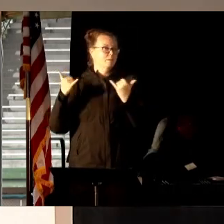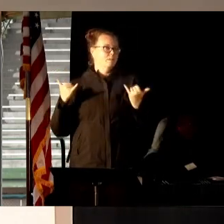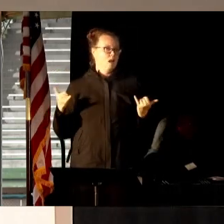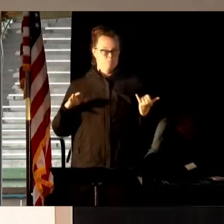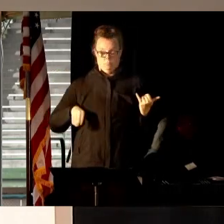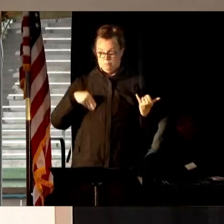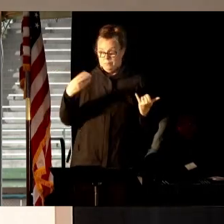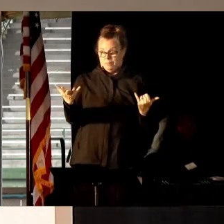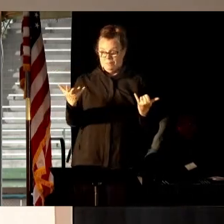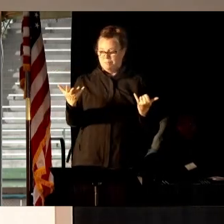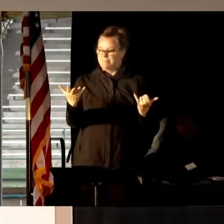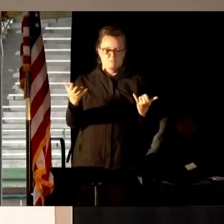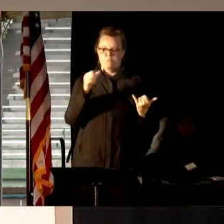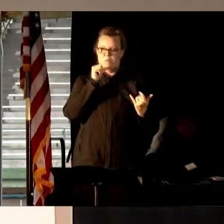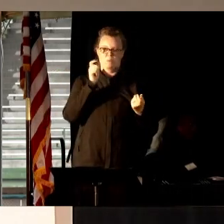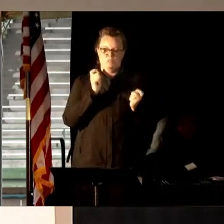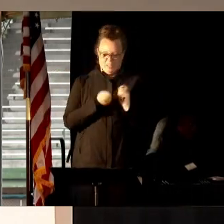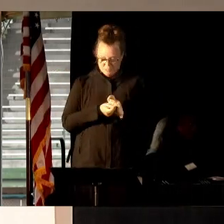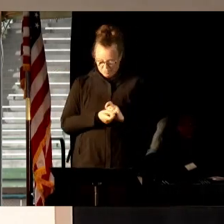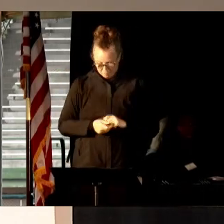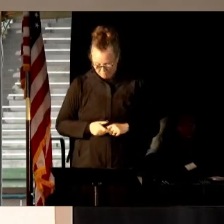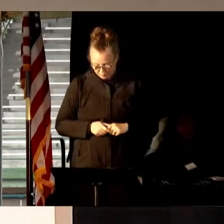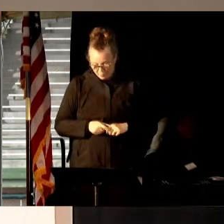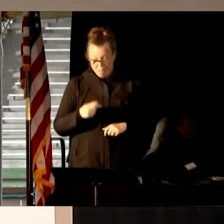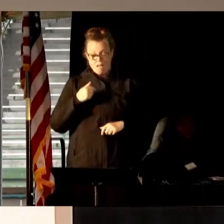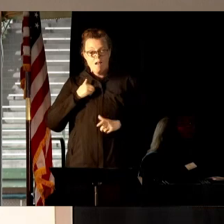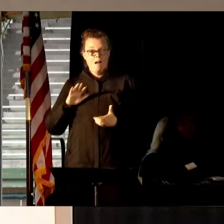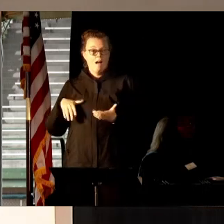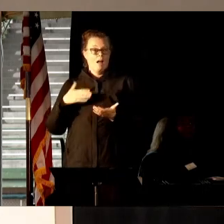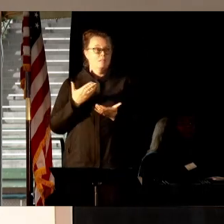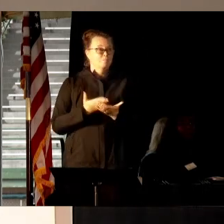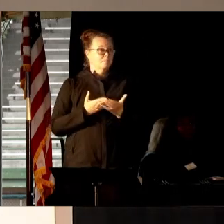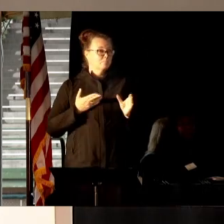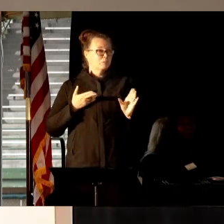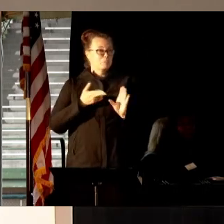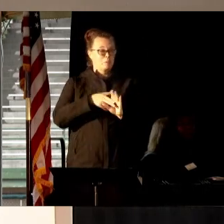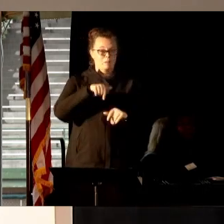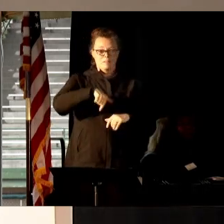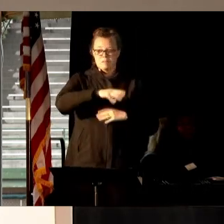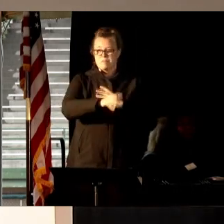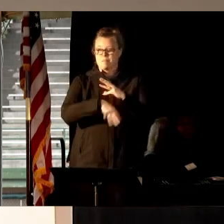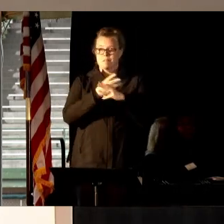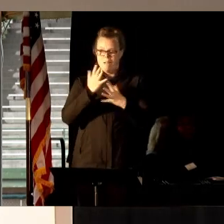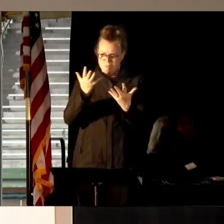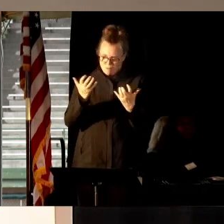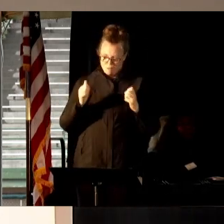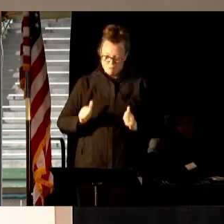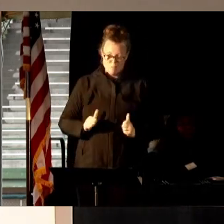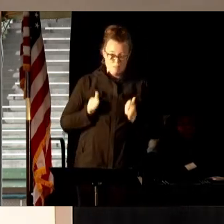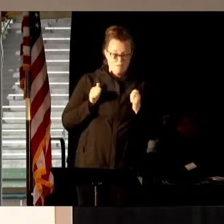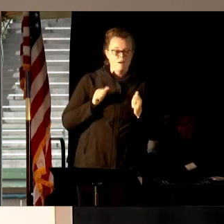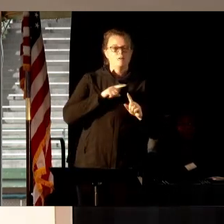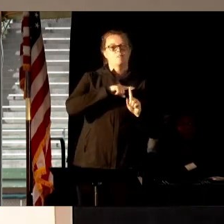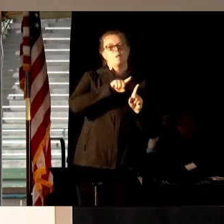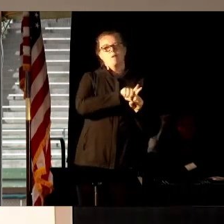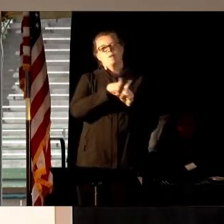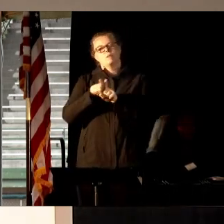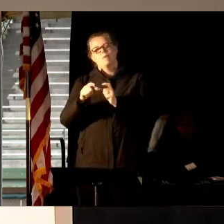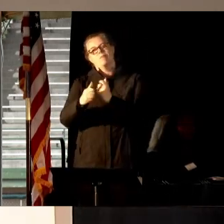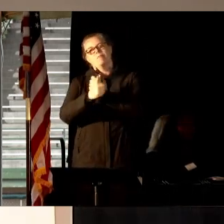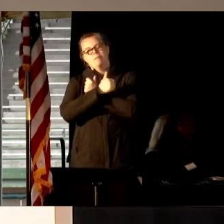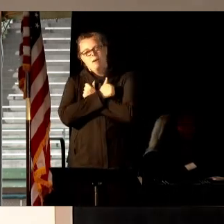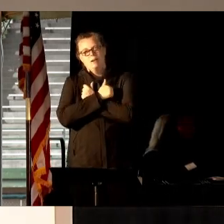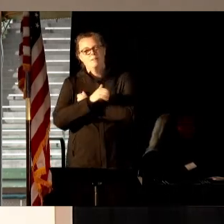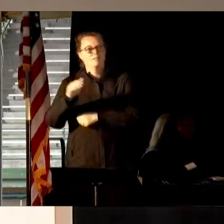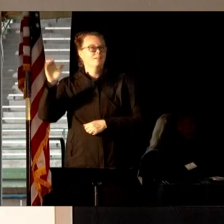and that is not going to change. What I came here to do in this world is not only to live, but to love, to listen,